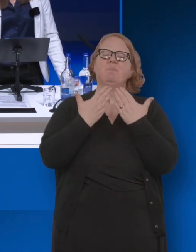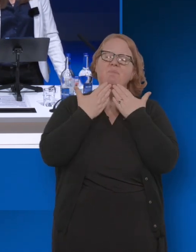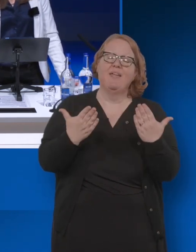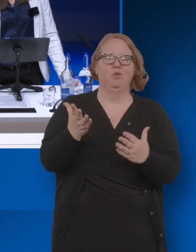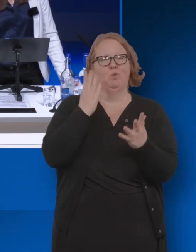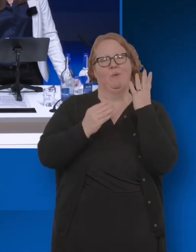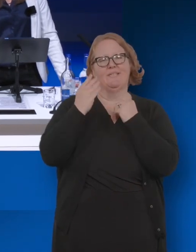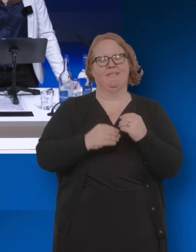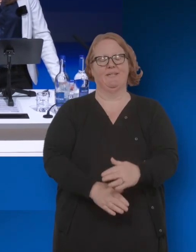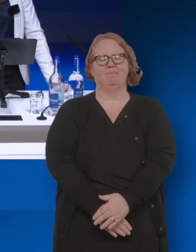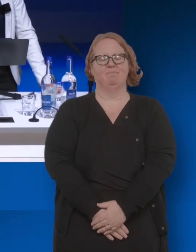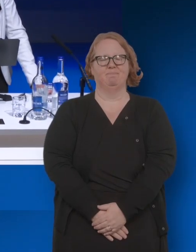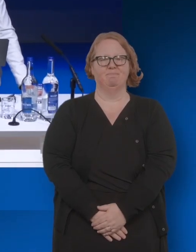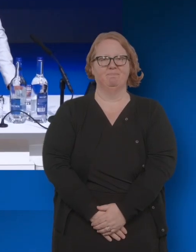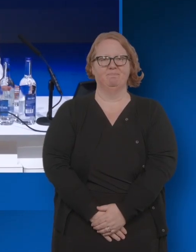Thank you for listening.